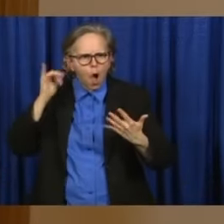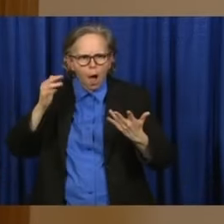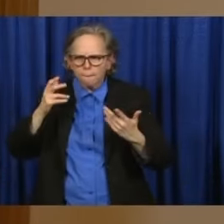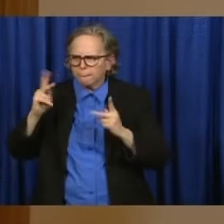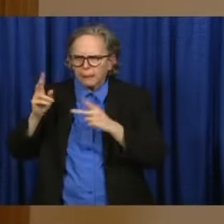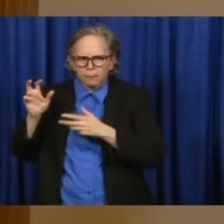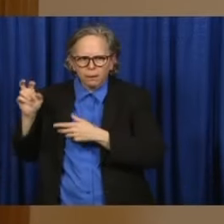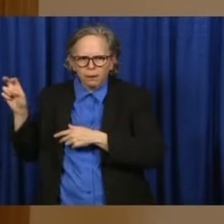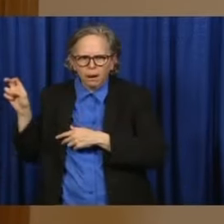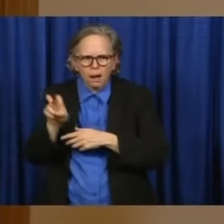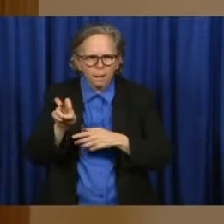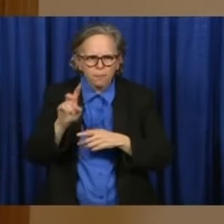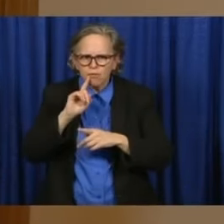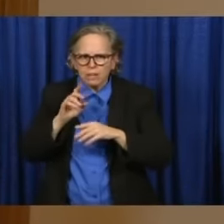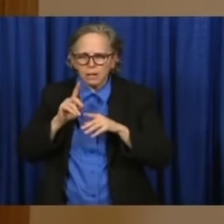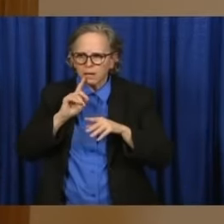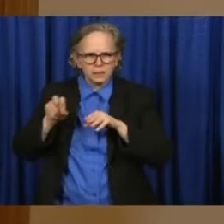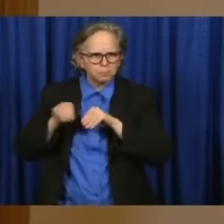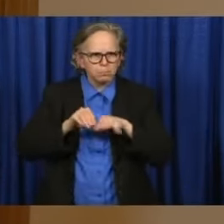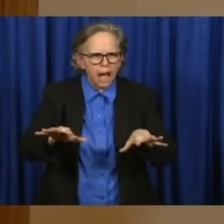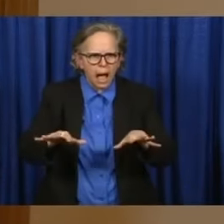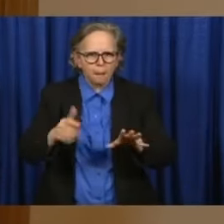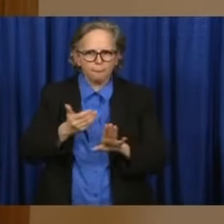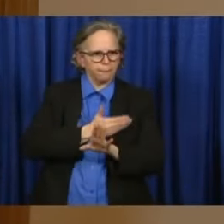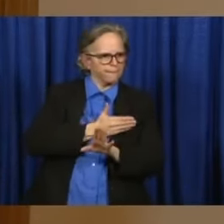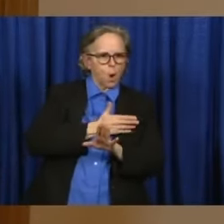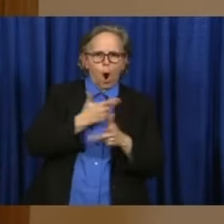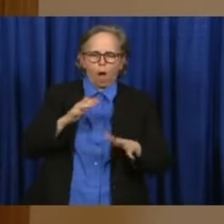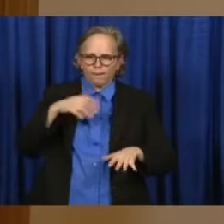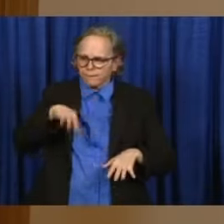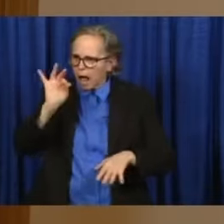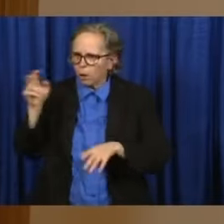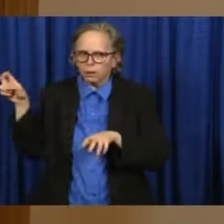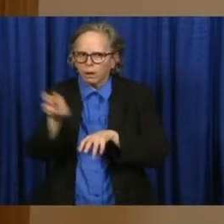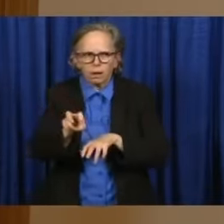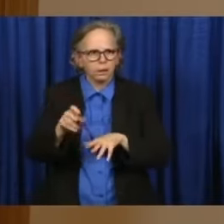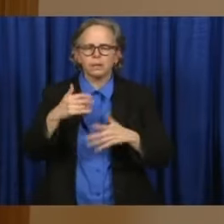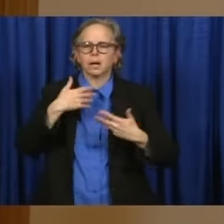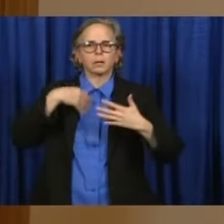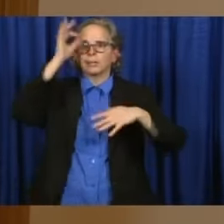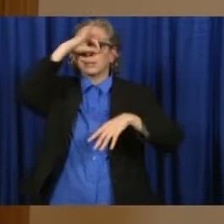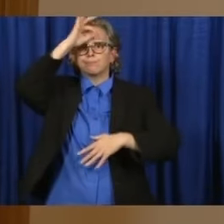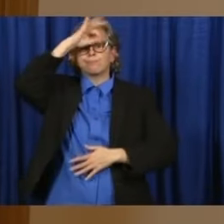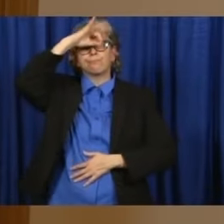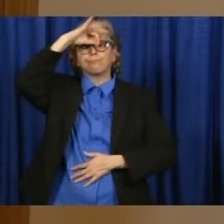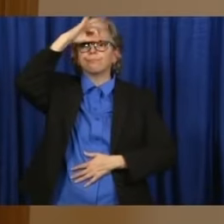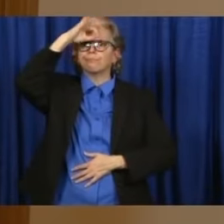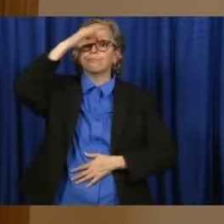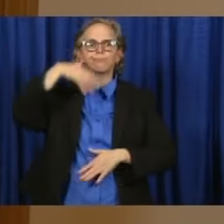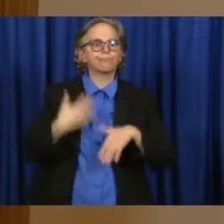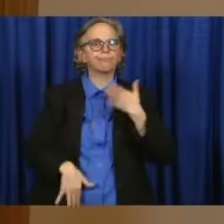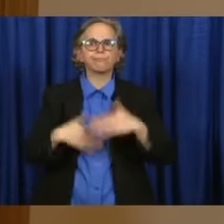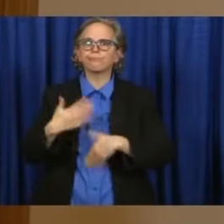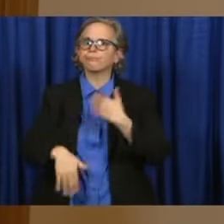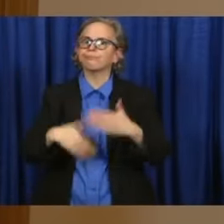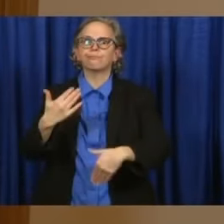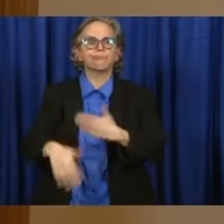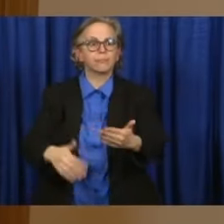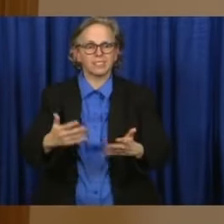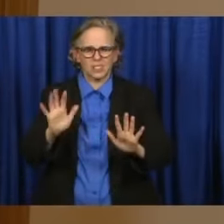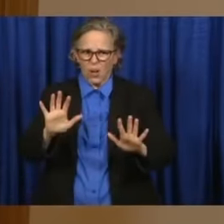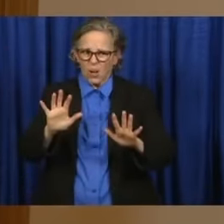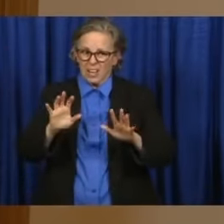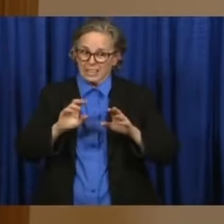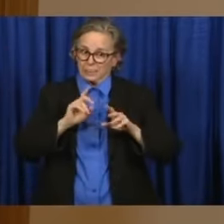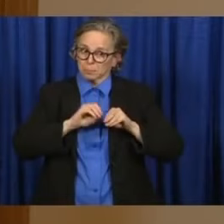spread prior to really our awareness of it. It goes back to the quote I said, it's very slow in